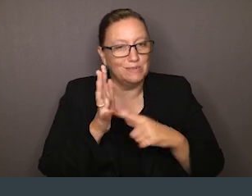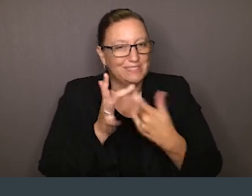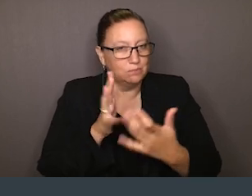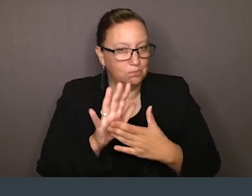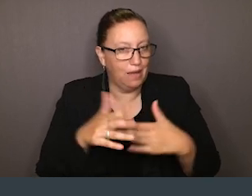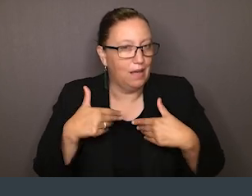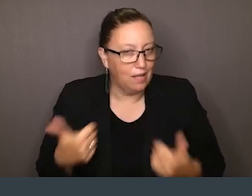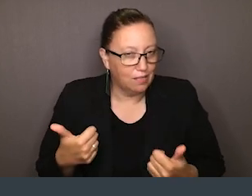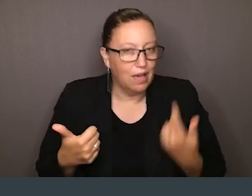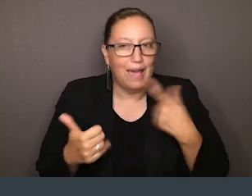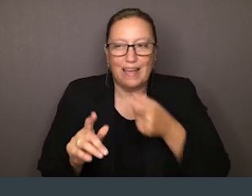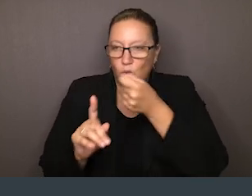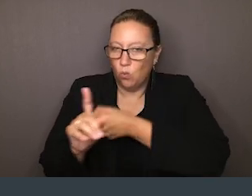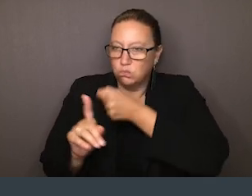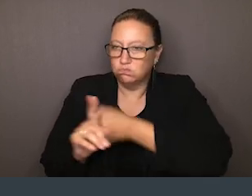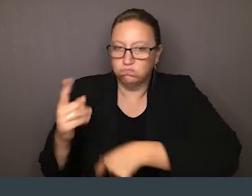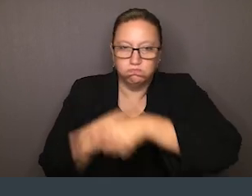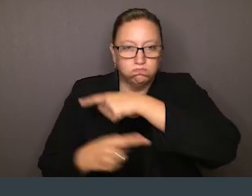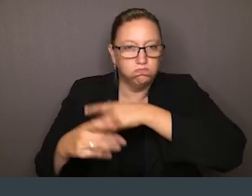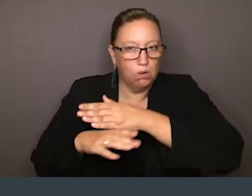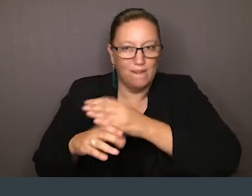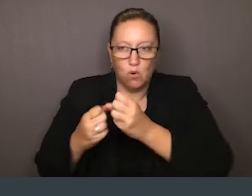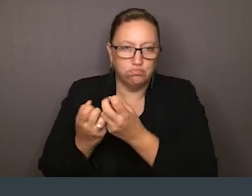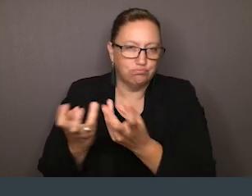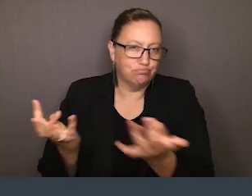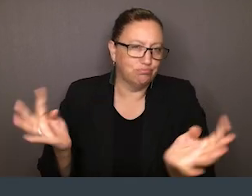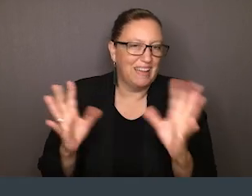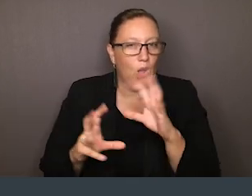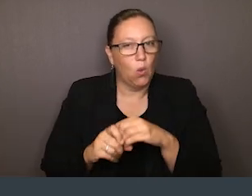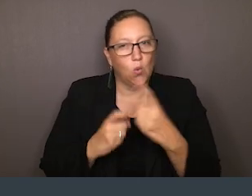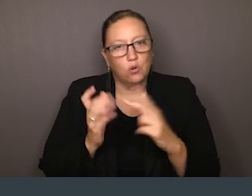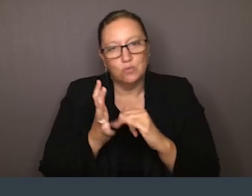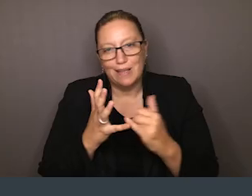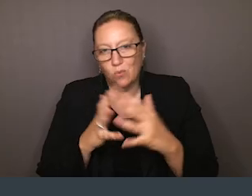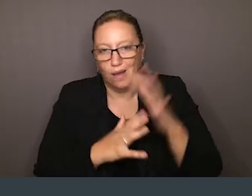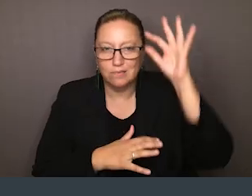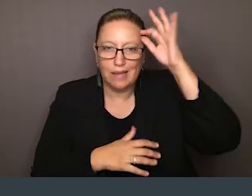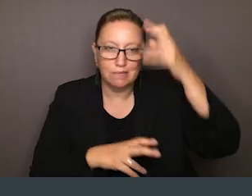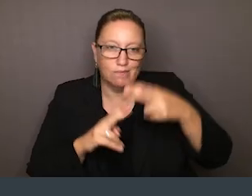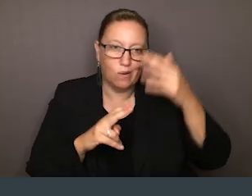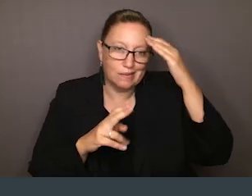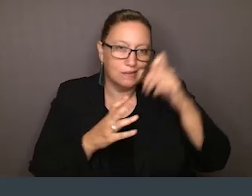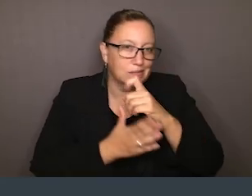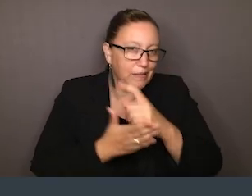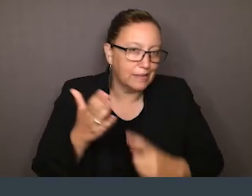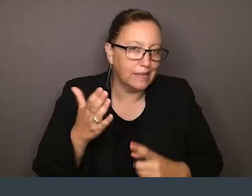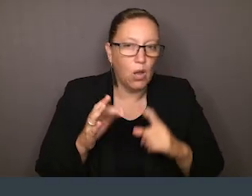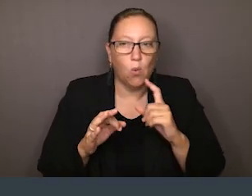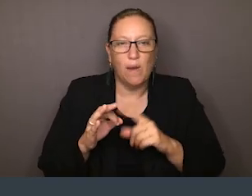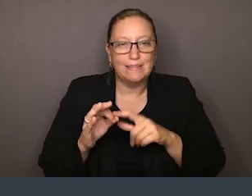and advocacy work by a range of our consortium members, such as the New South Wales Council for Intellectual